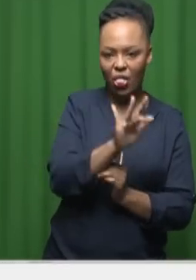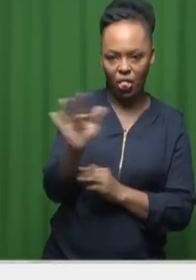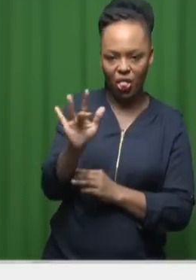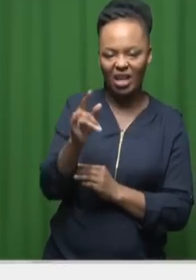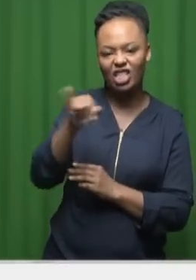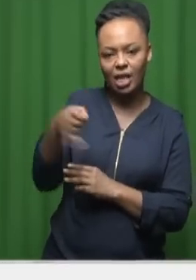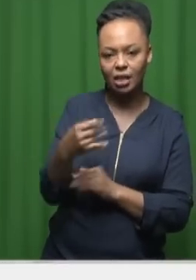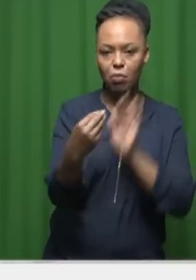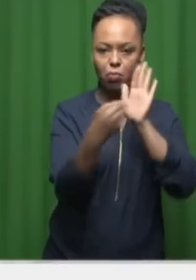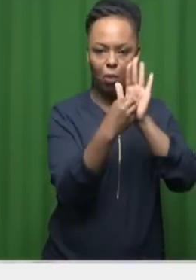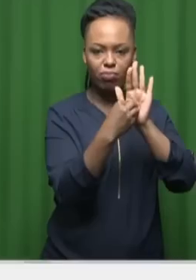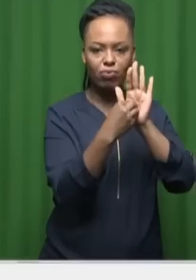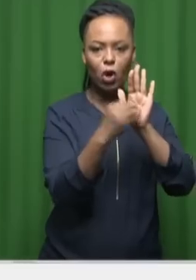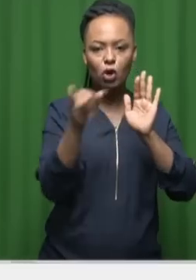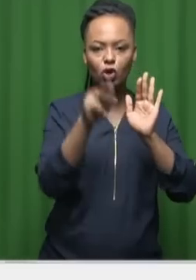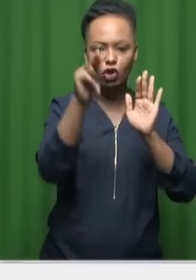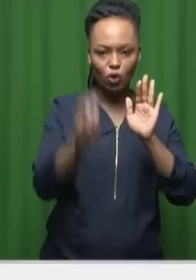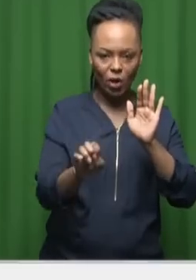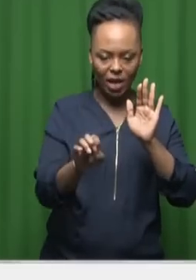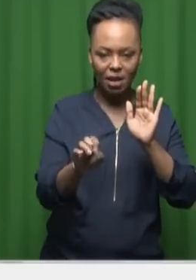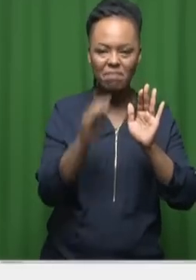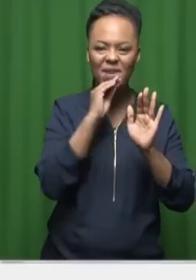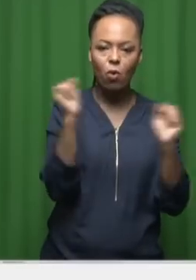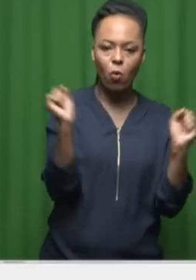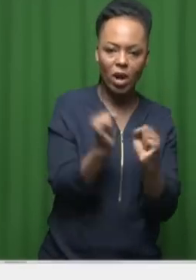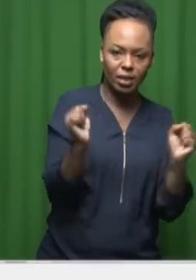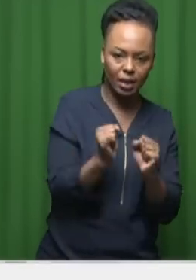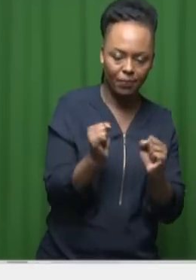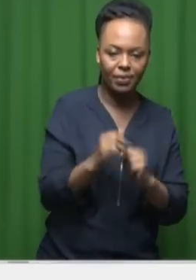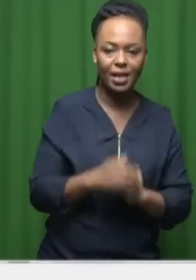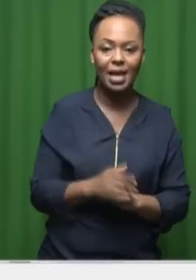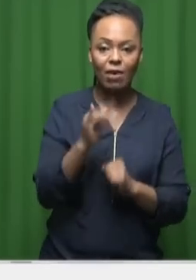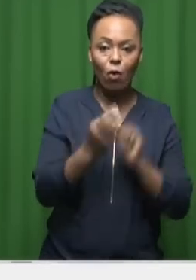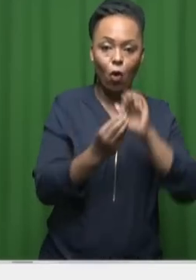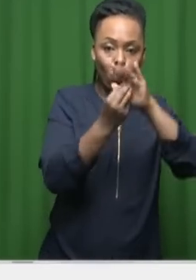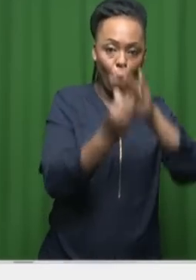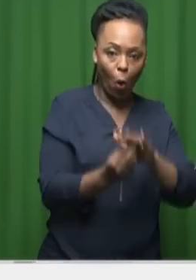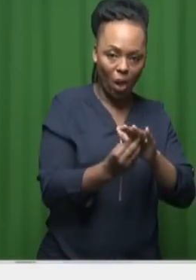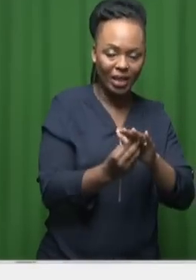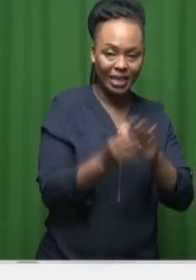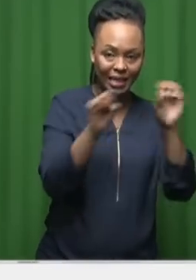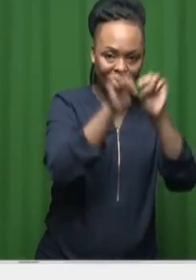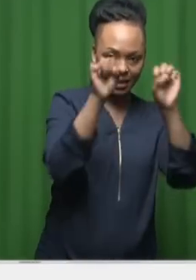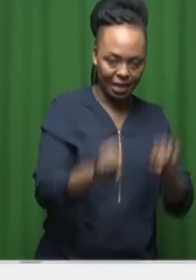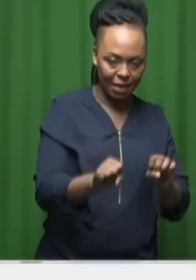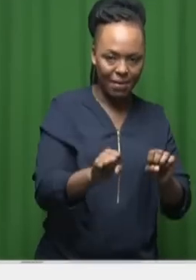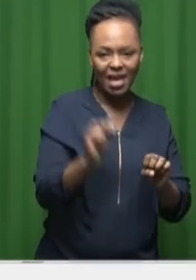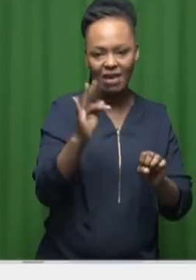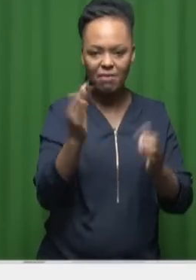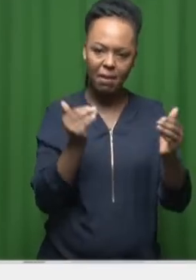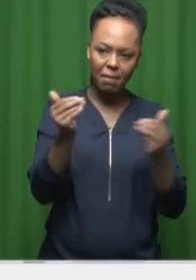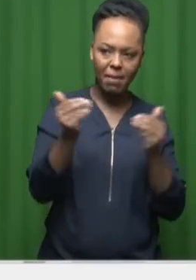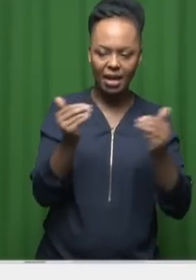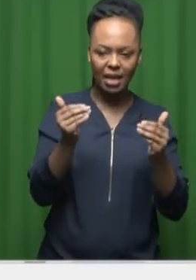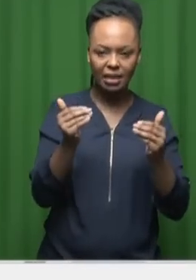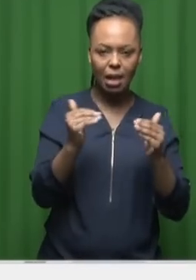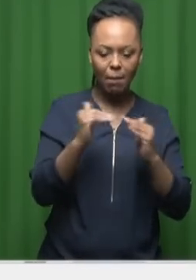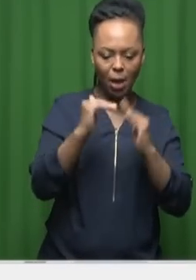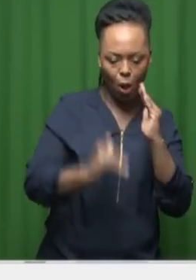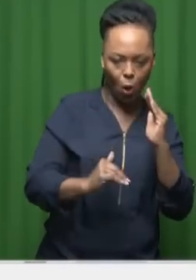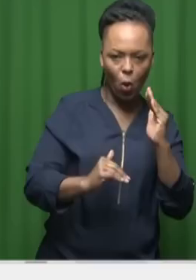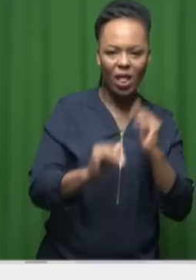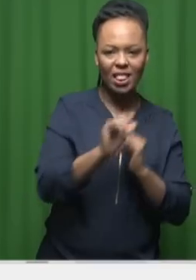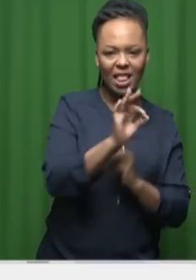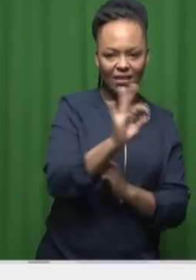June, which is winter. If the coal fleet manages to not go below 45, we will see stage